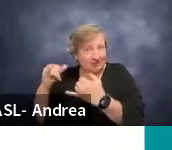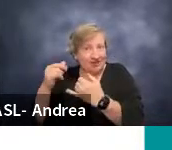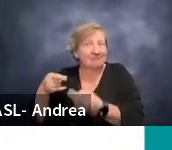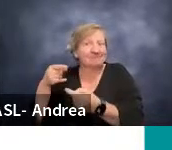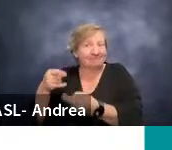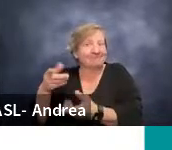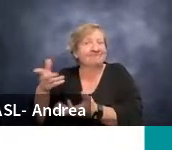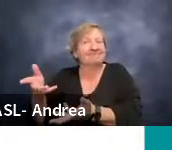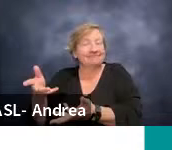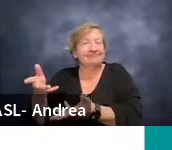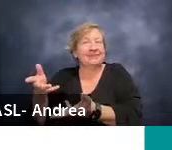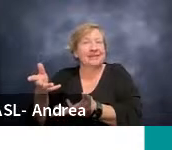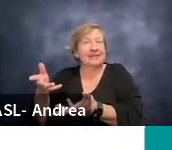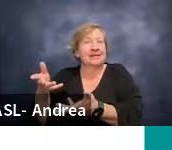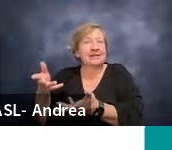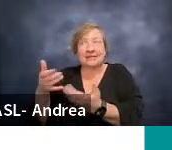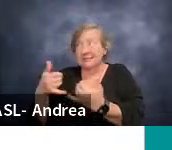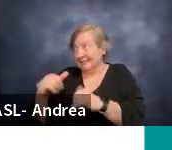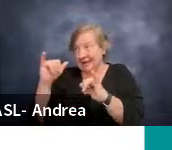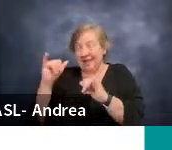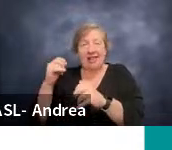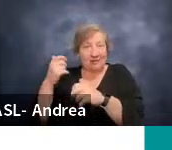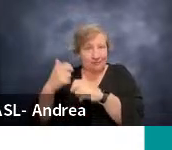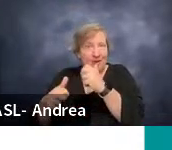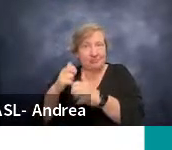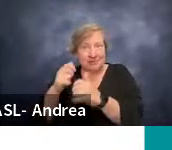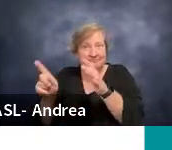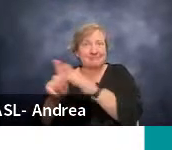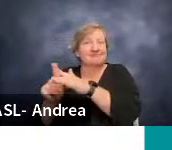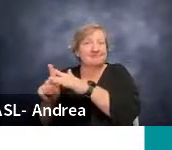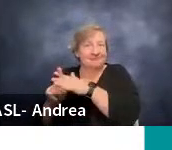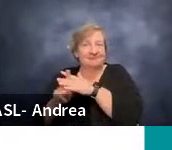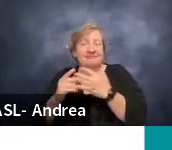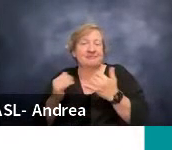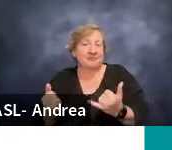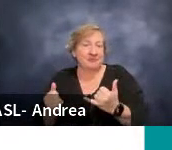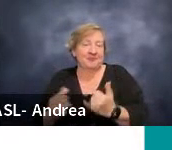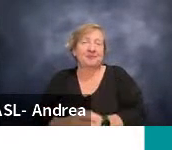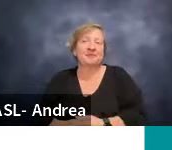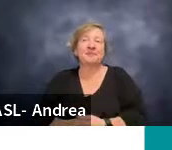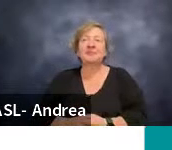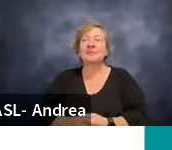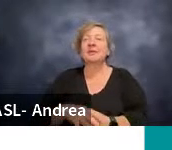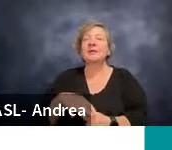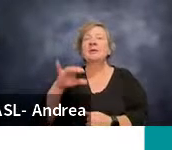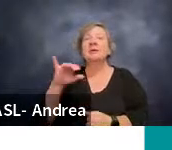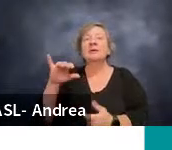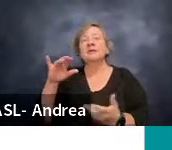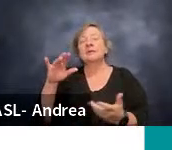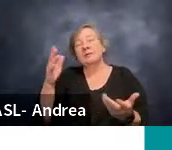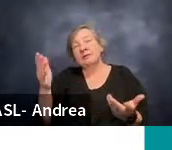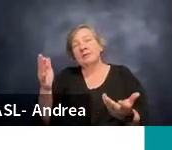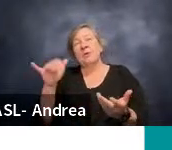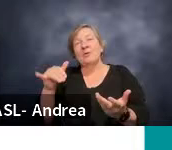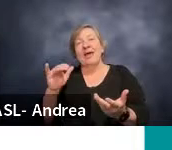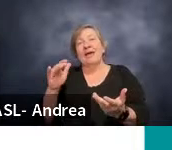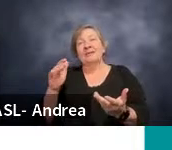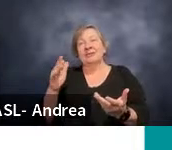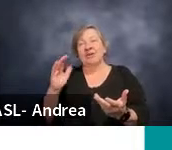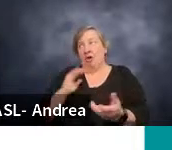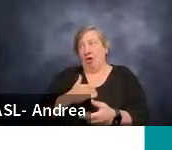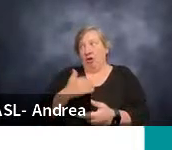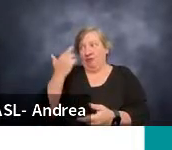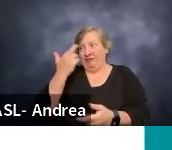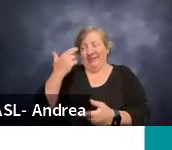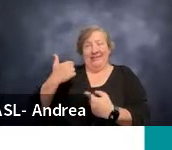and continue to this day. And so what we call that is our needs for the